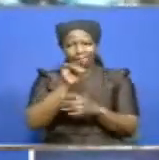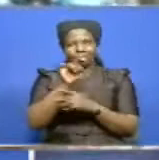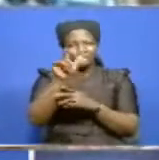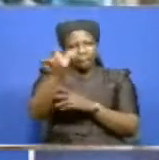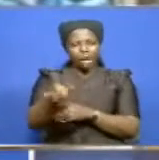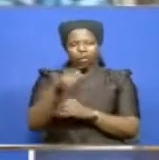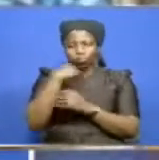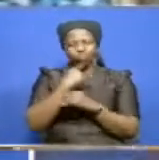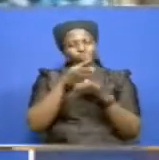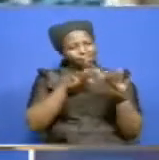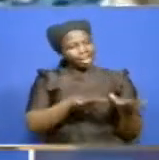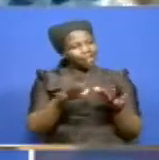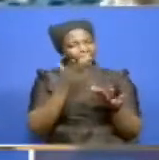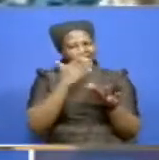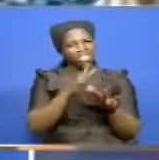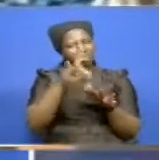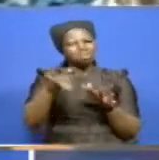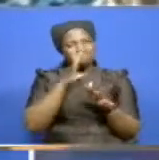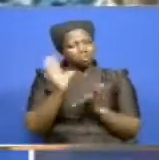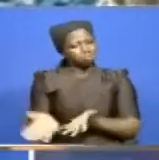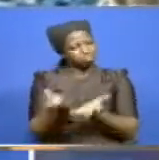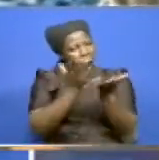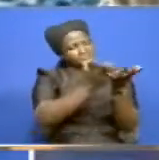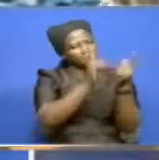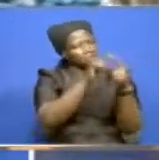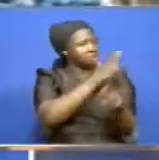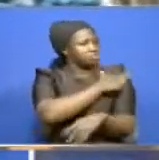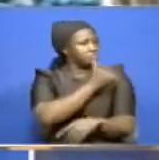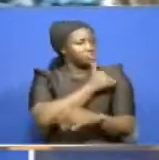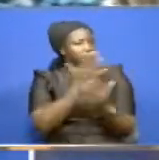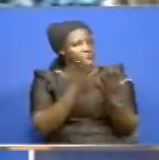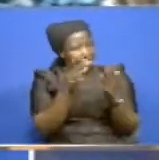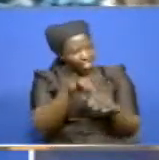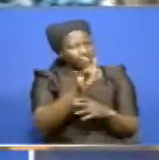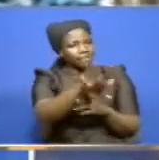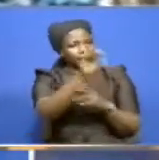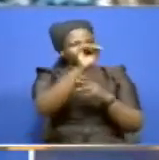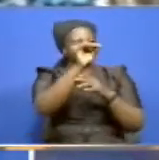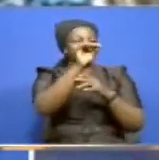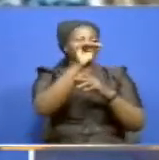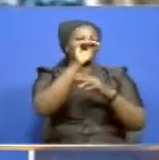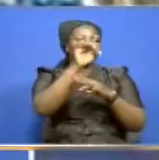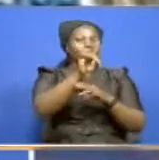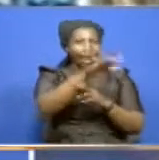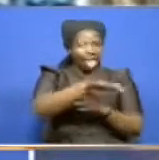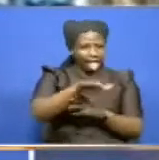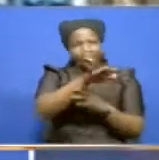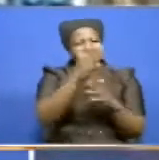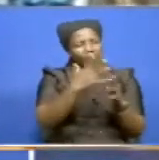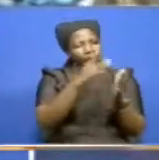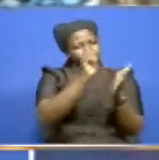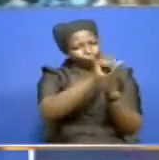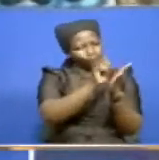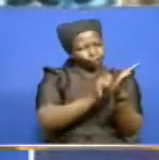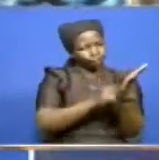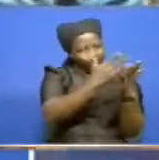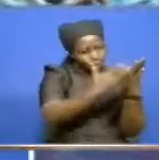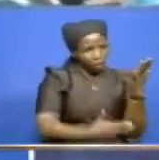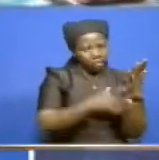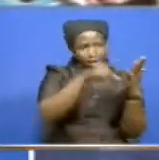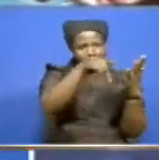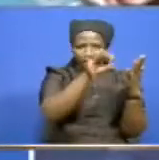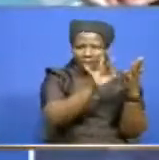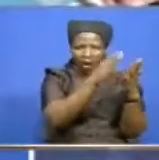anafaa apelekwe hospitali penye atapata a one-stop environment, atajaziwa PRC form yake, P3 form